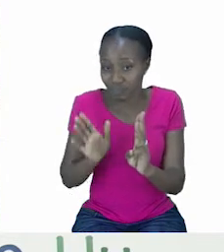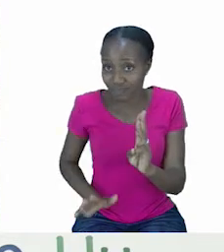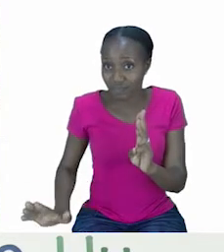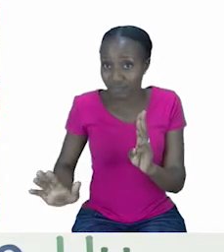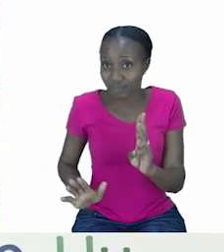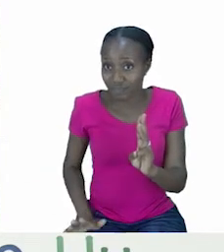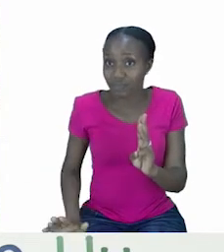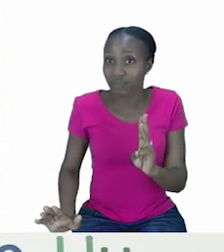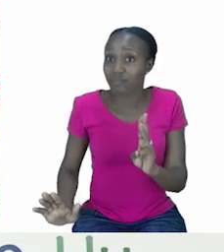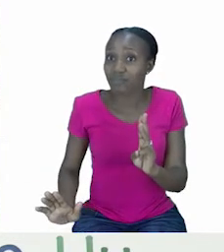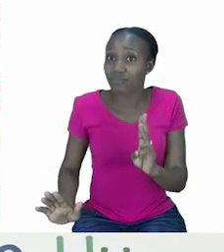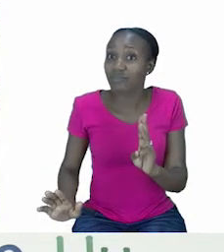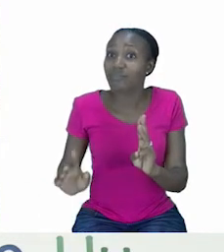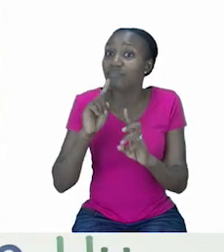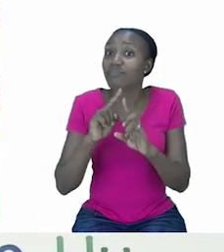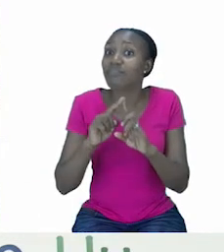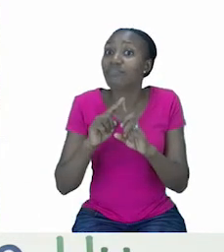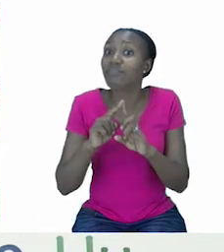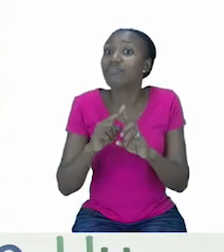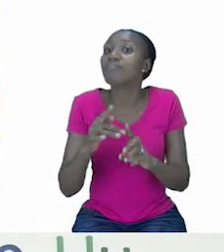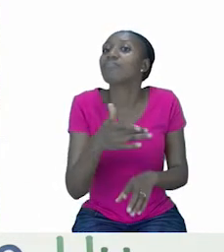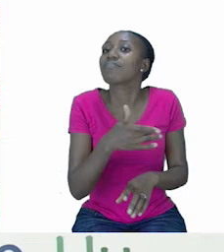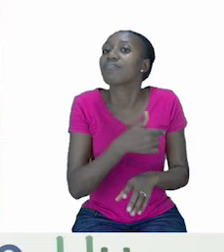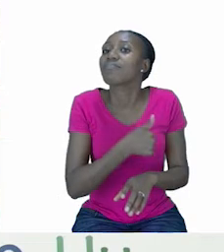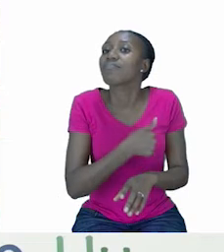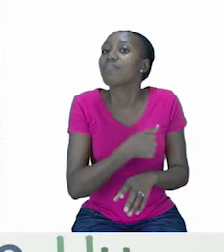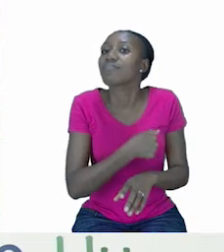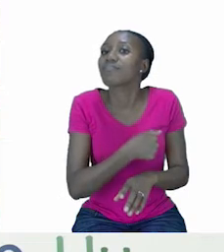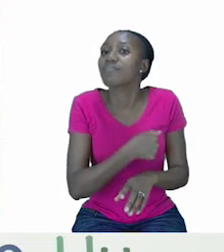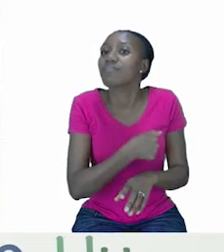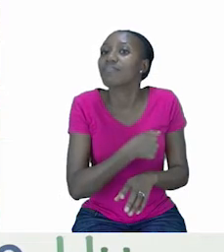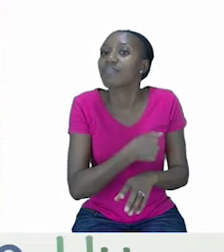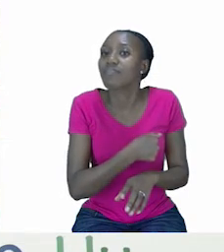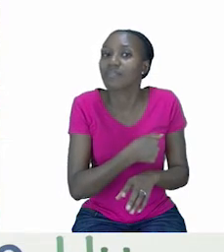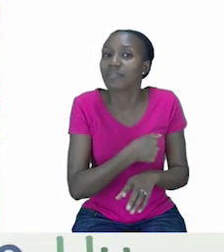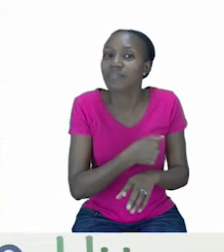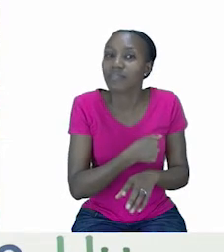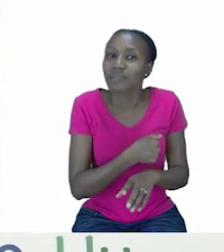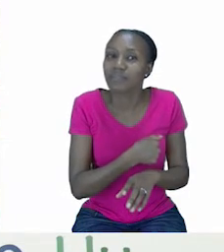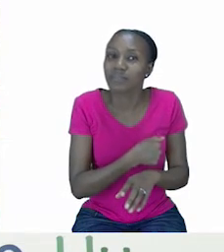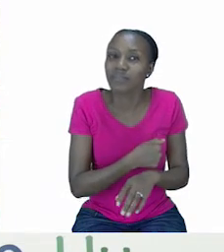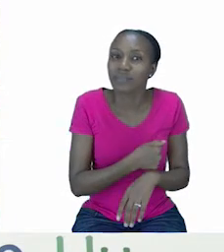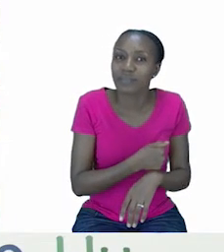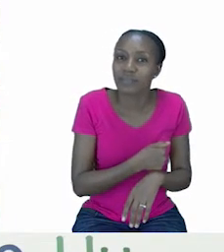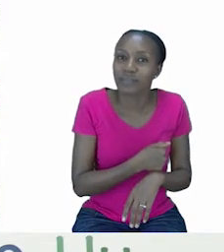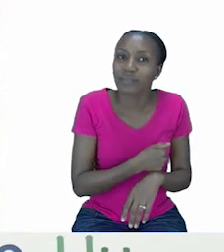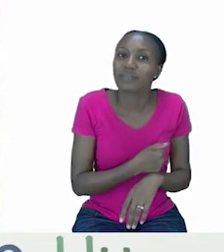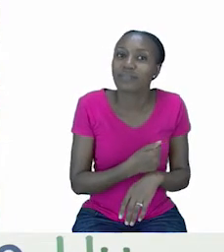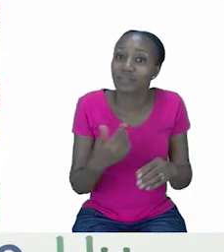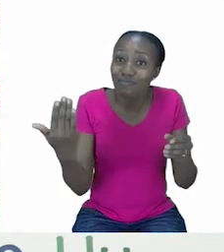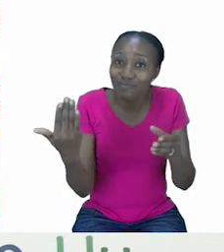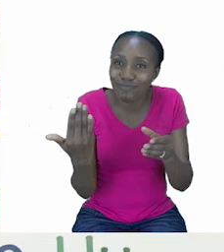we say she. And then I have two more new ones